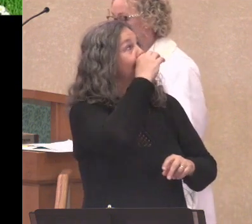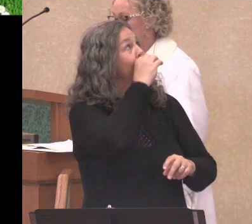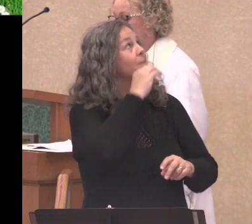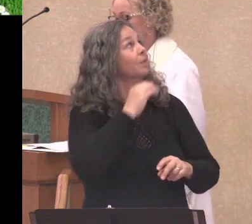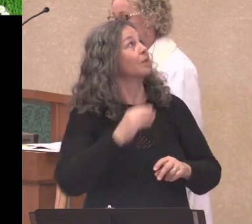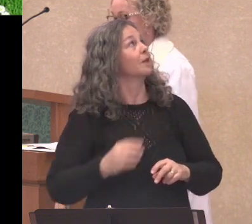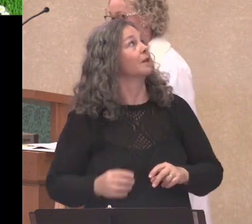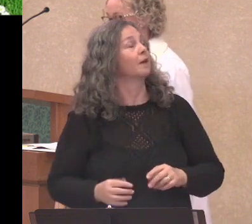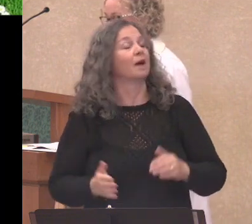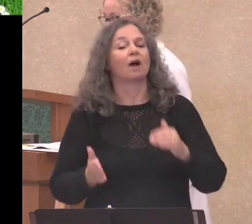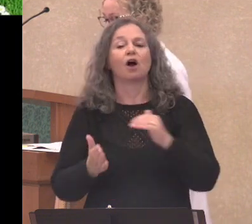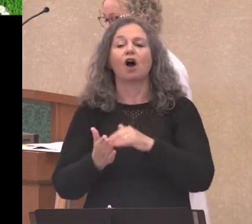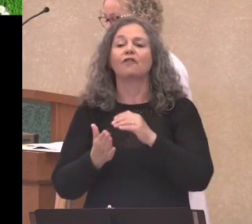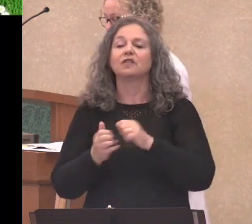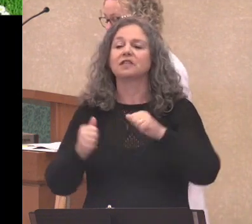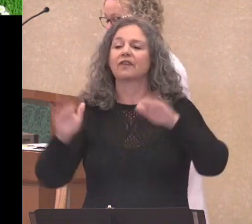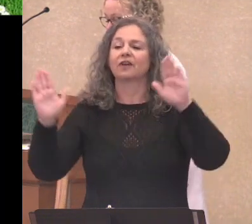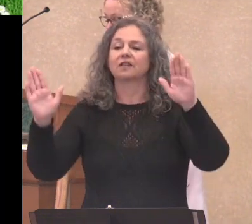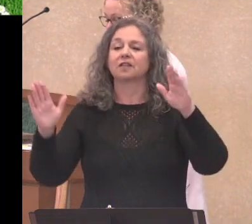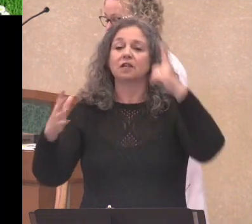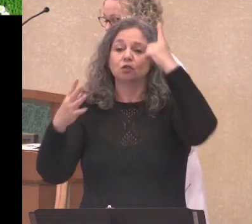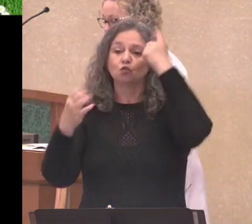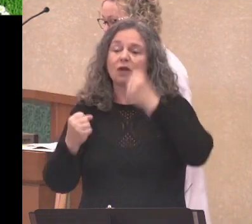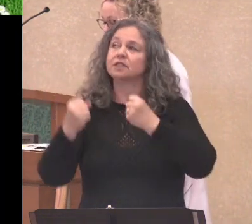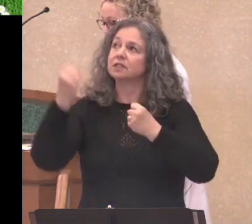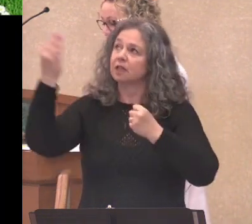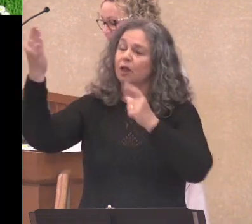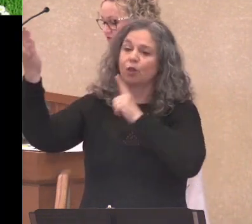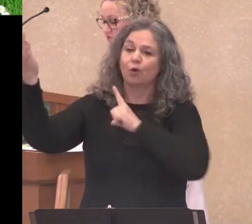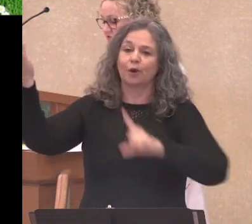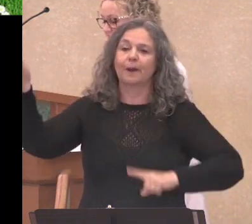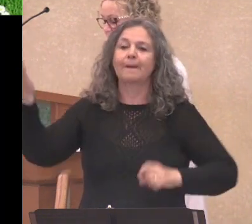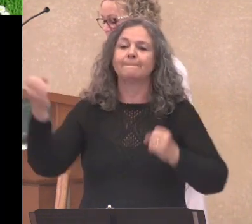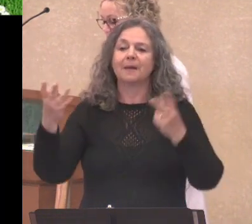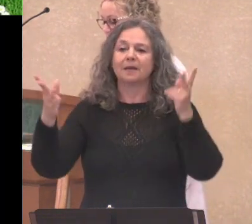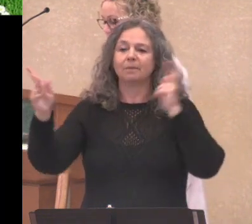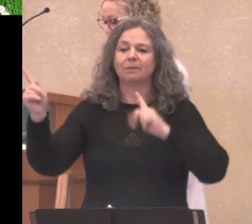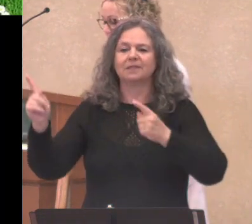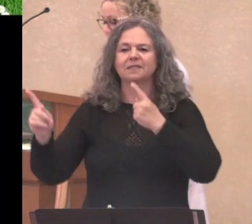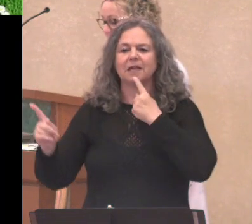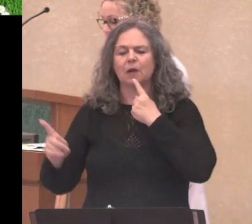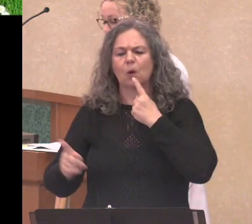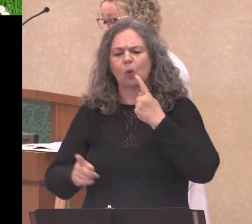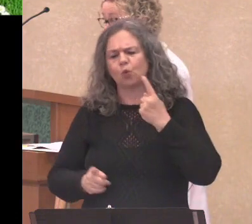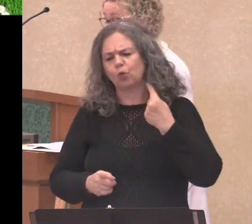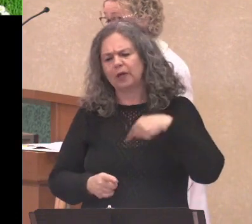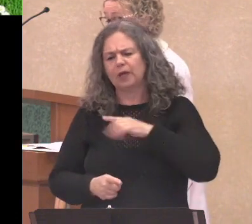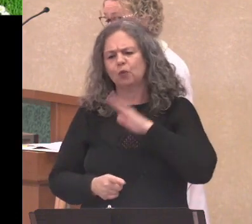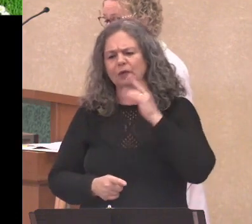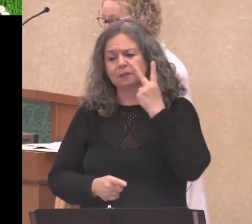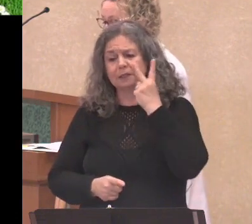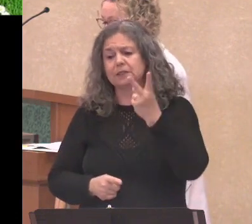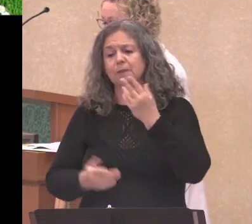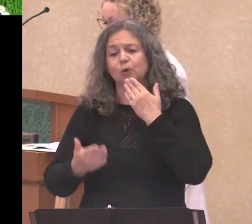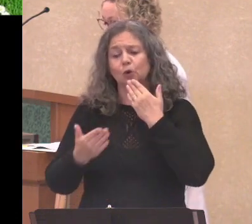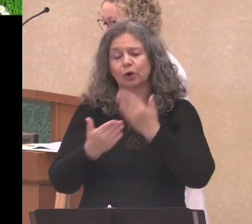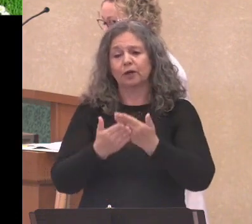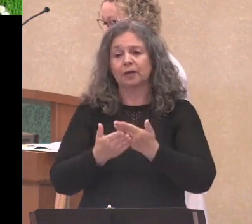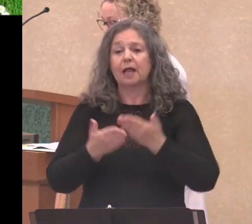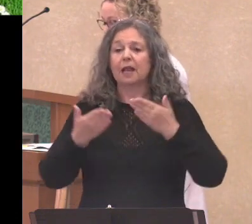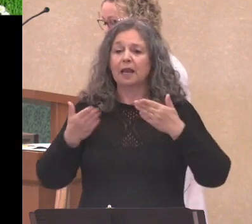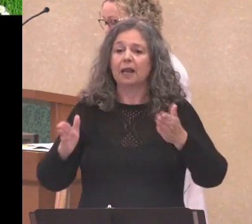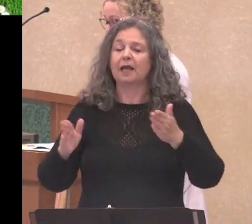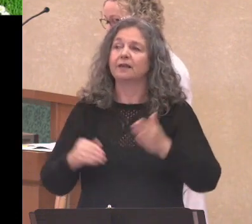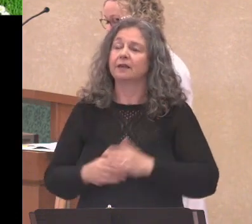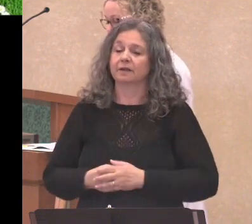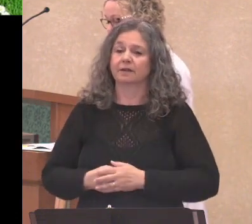"Offer right sacrifices and put your trust in the Lord. There are many who say, 'Oh, that we might see some good. Let the light